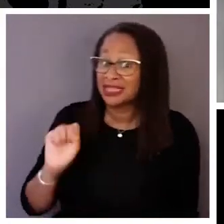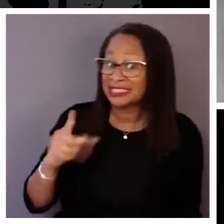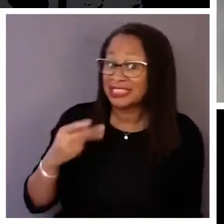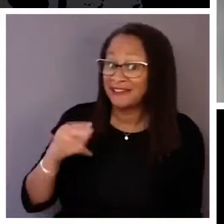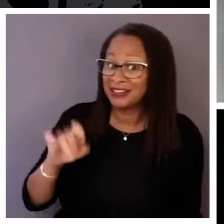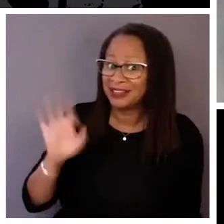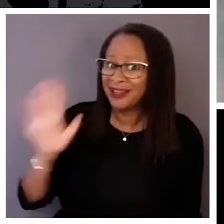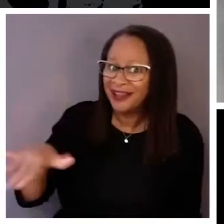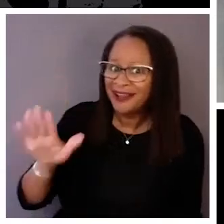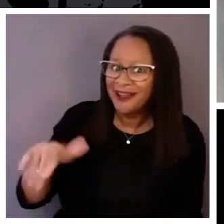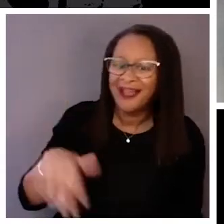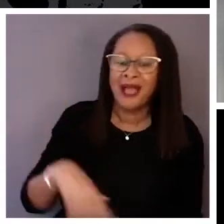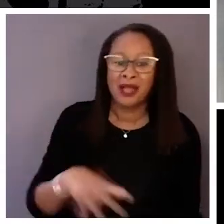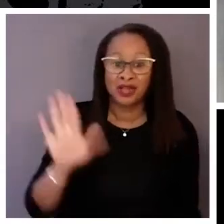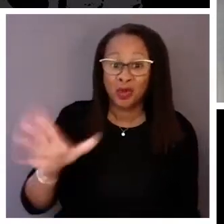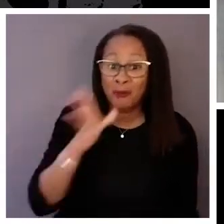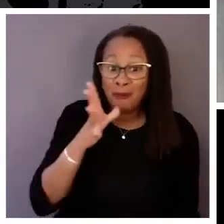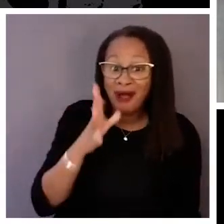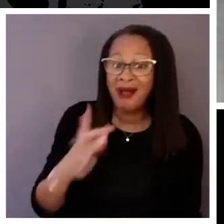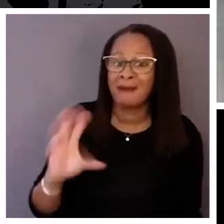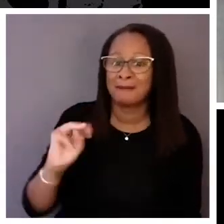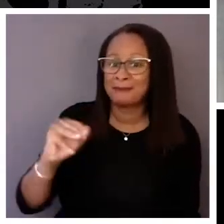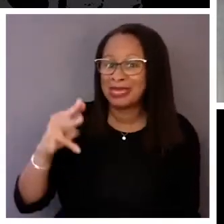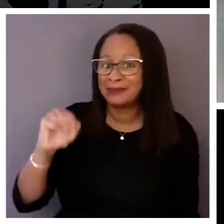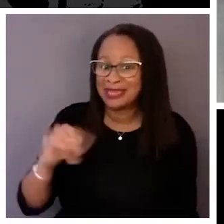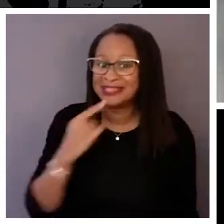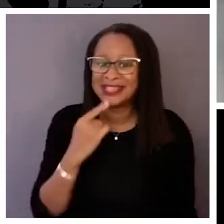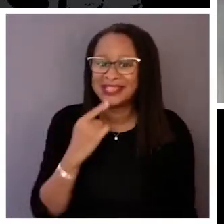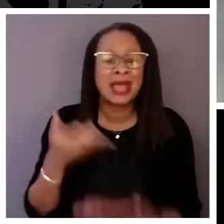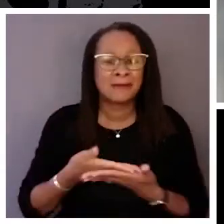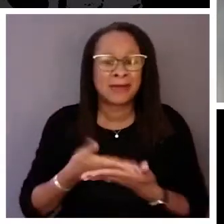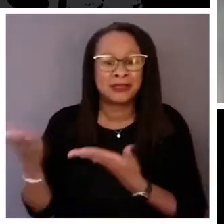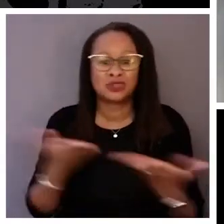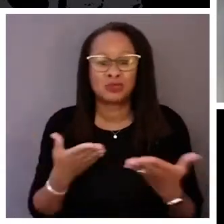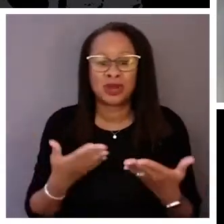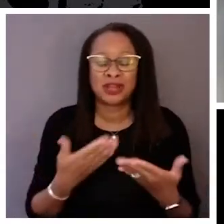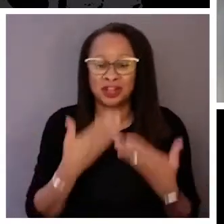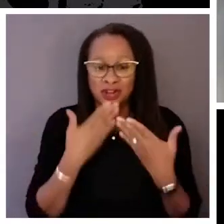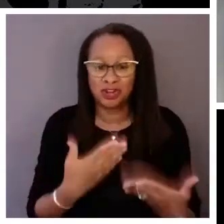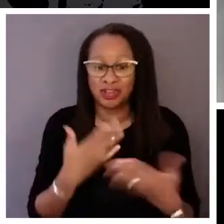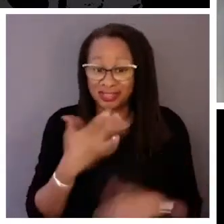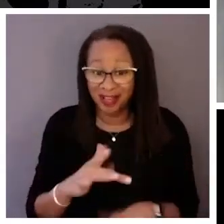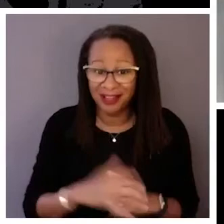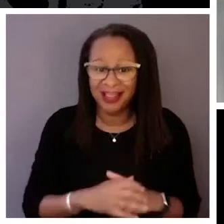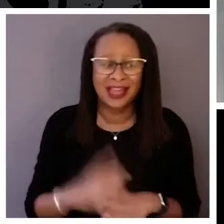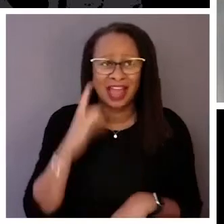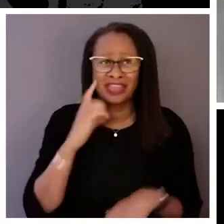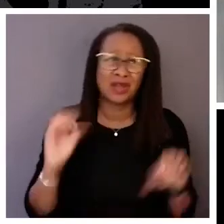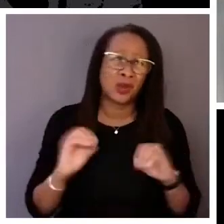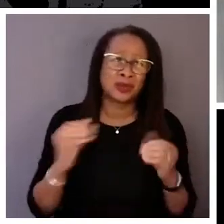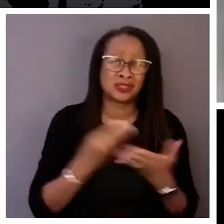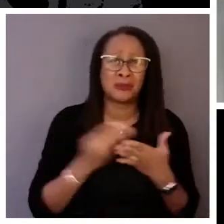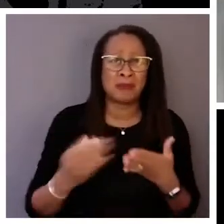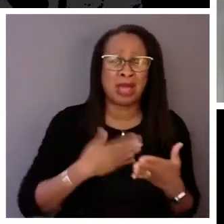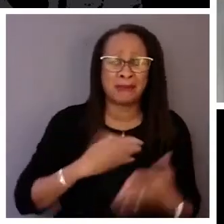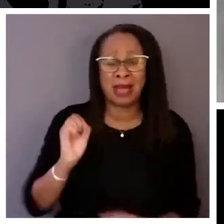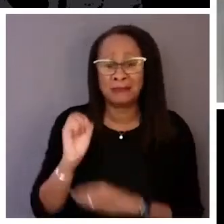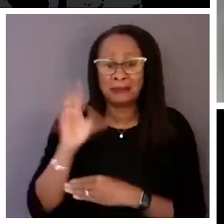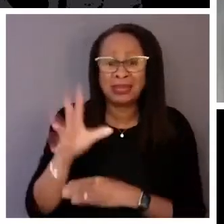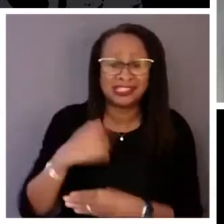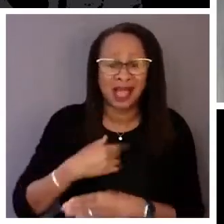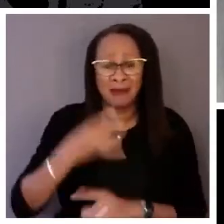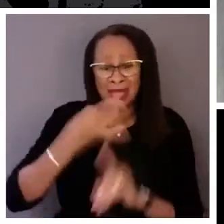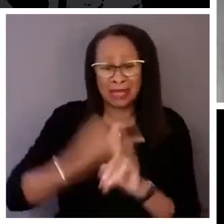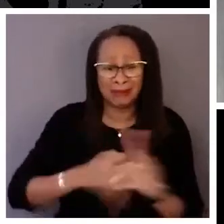said to me, babies bring good luck, because I was pregnant when I was pitching. And I was like, oh, no one's going to buy my pitch. I'm 8 months pregnant. They're going to be like, how is she going to